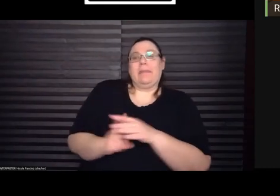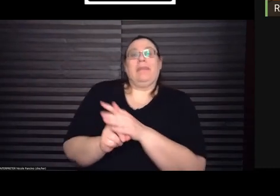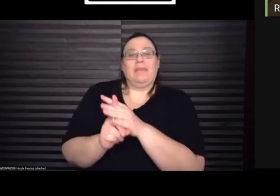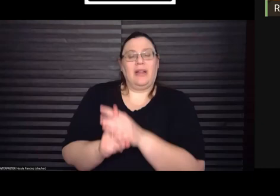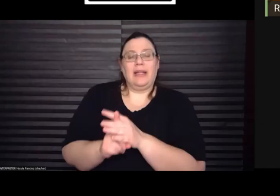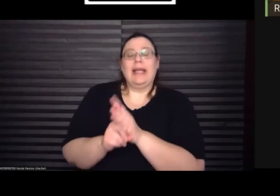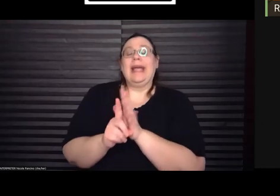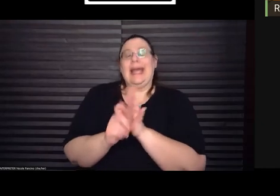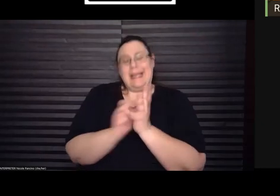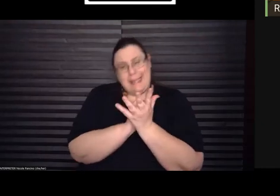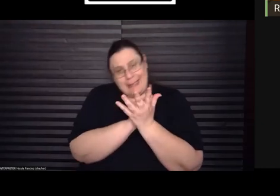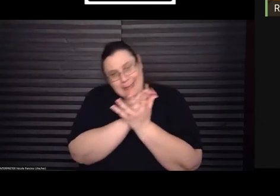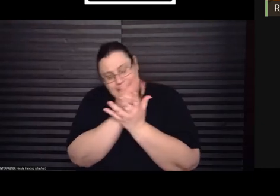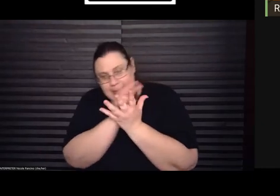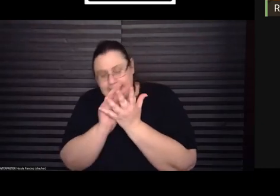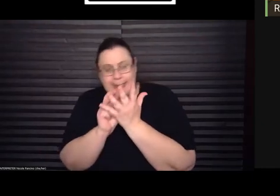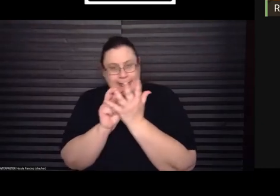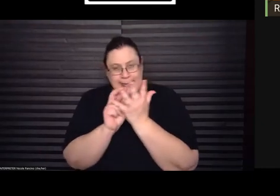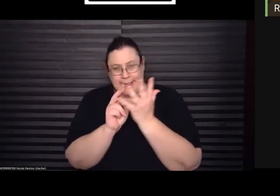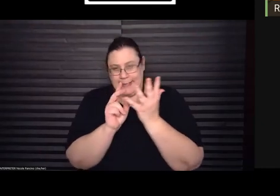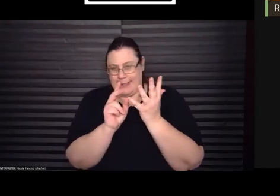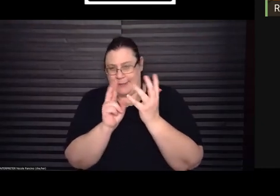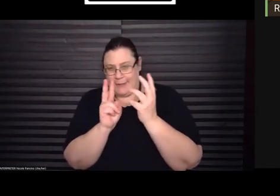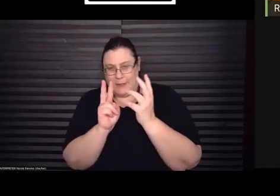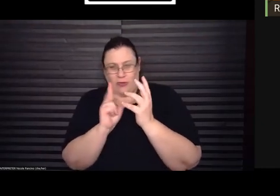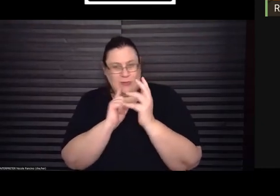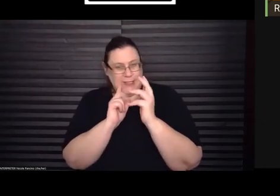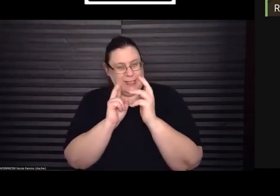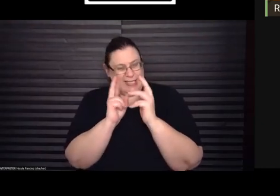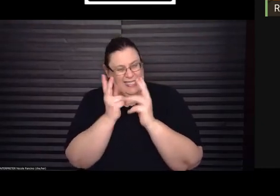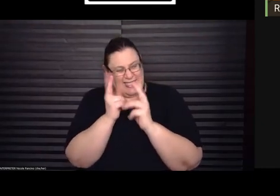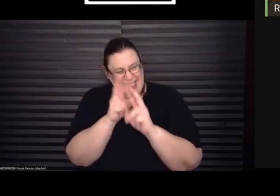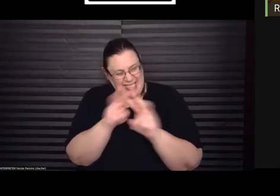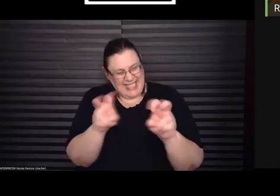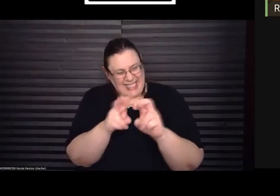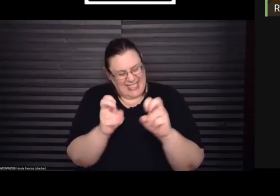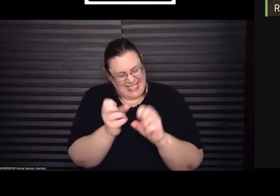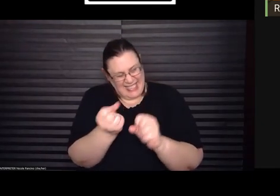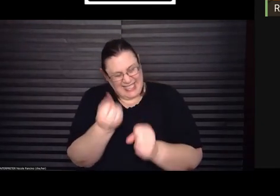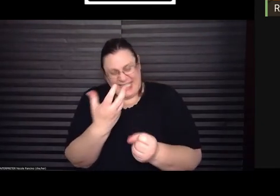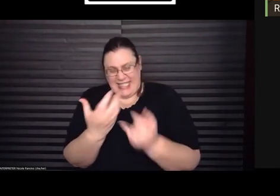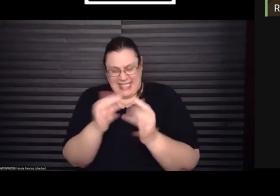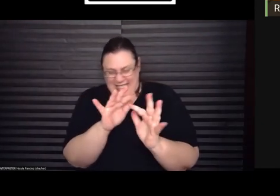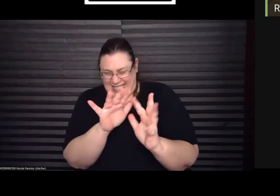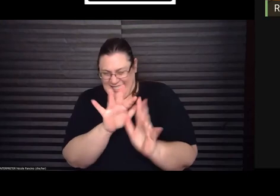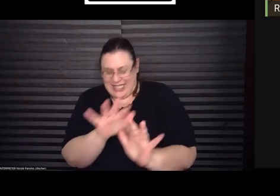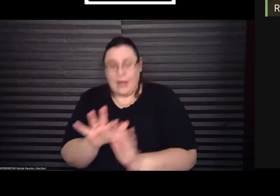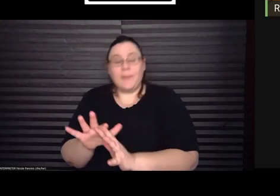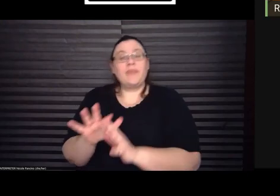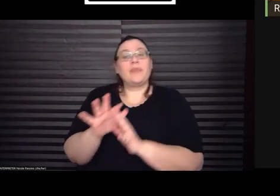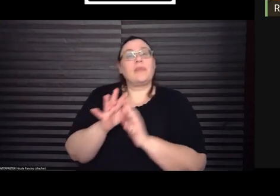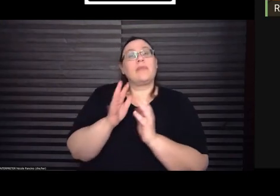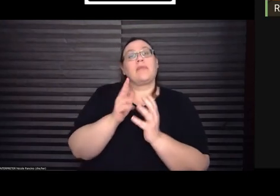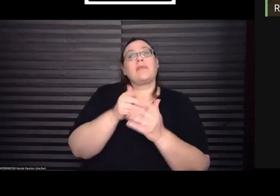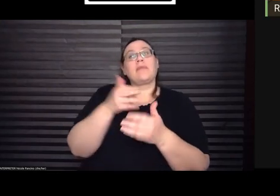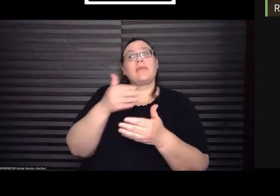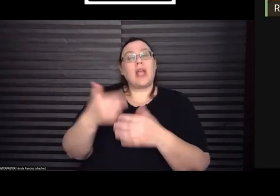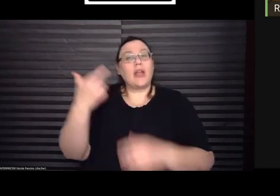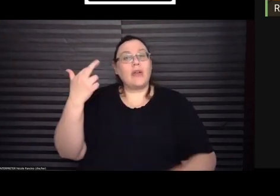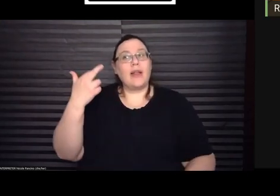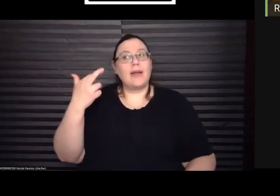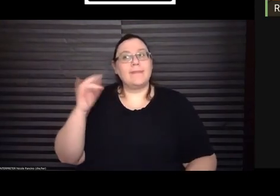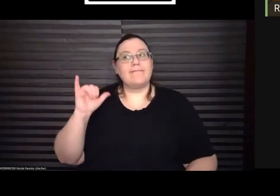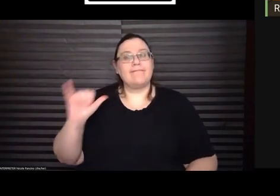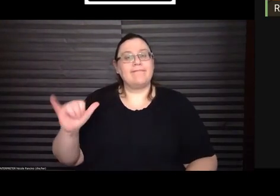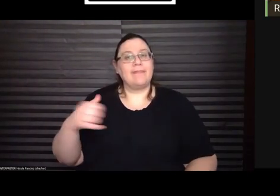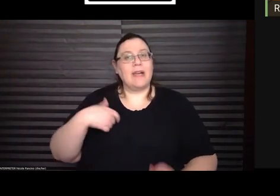had to, you know, to go through and really, you know, pull those out. And somewhere along the line, I realized,